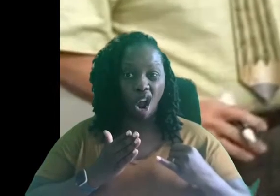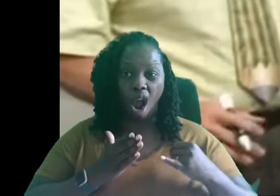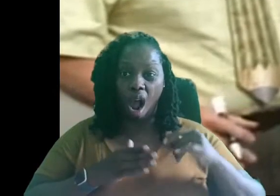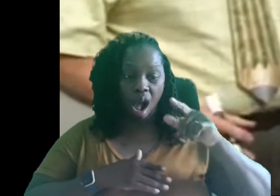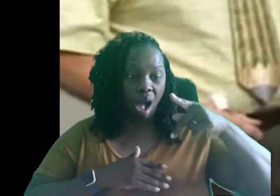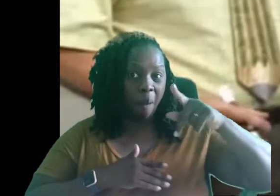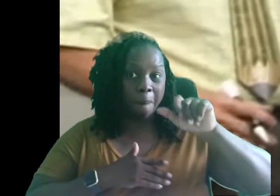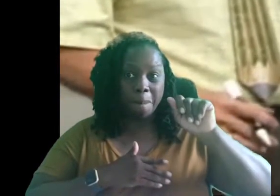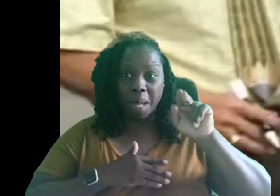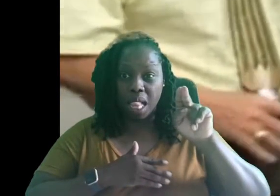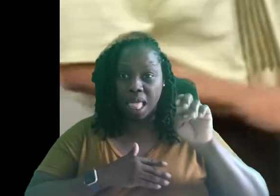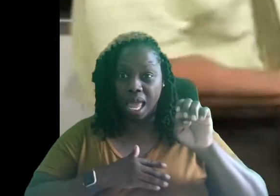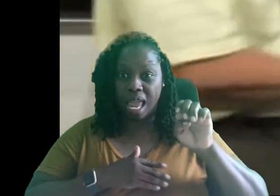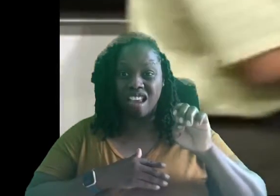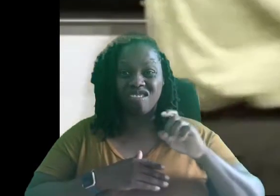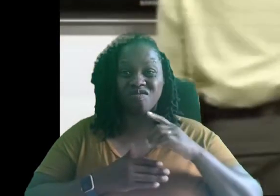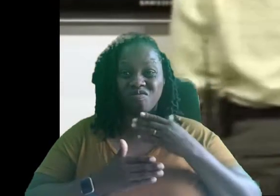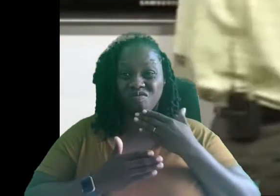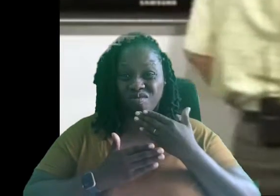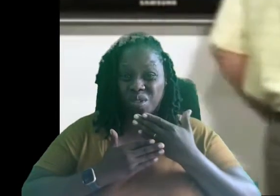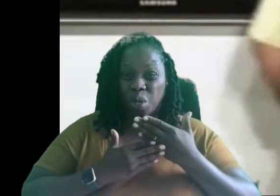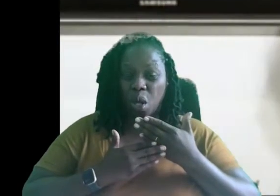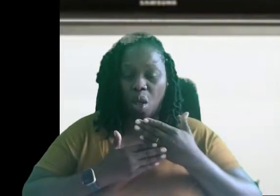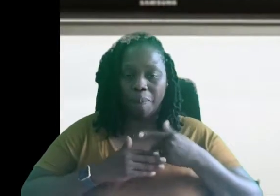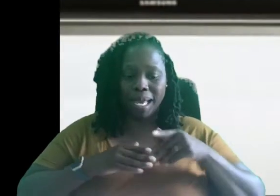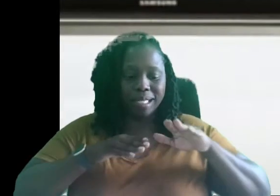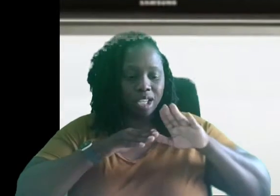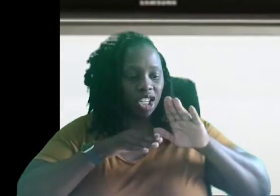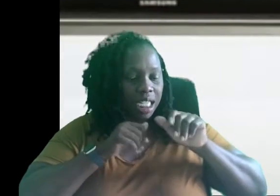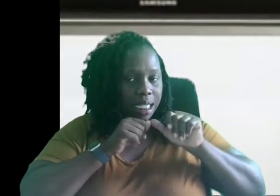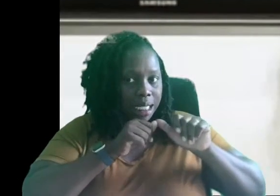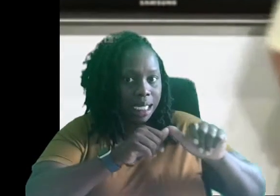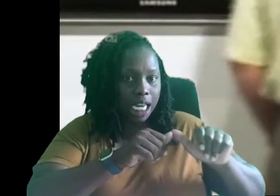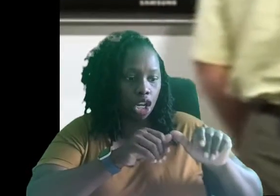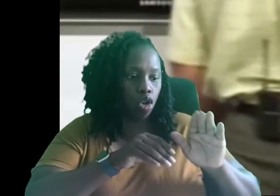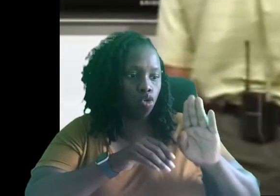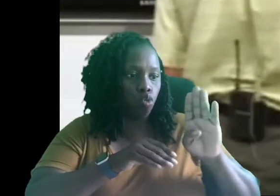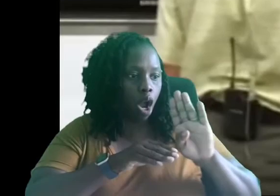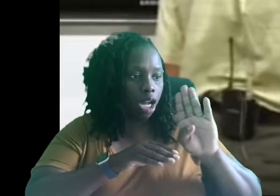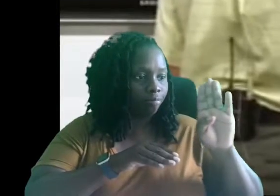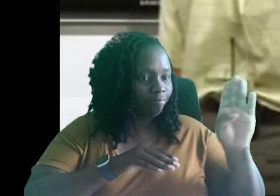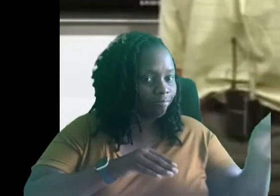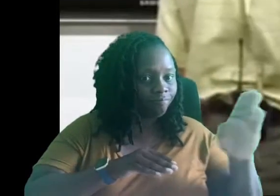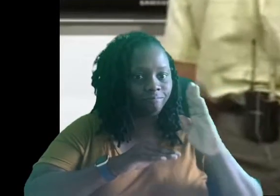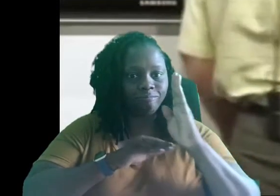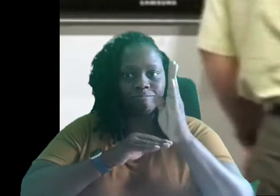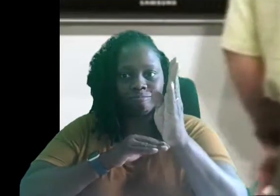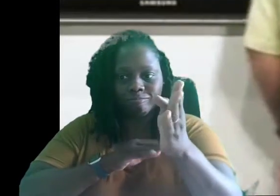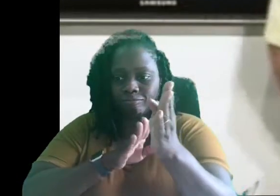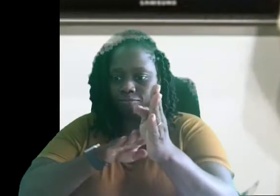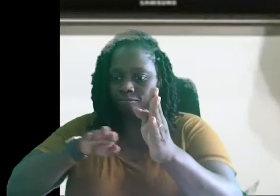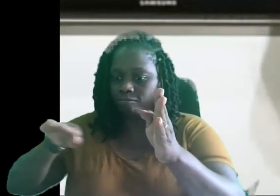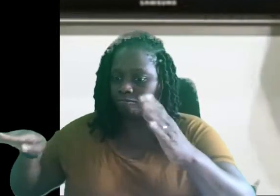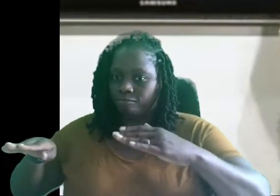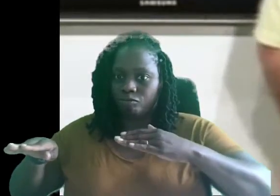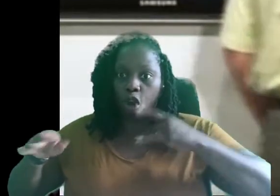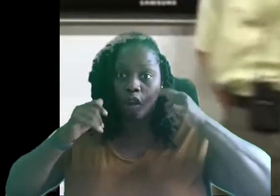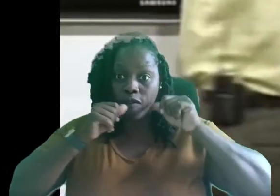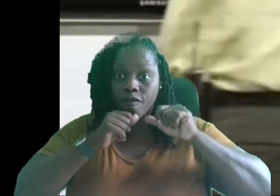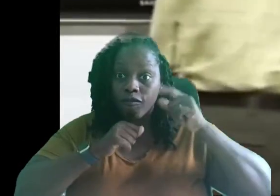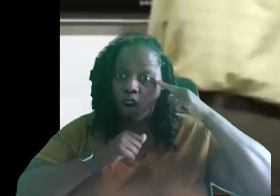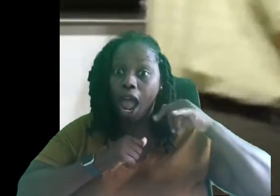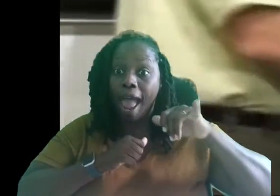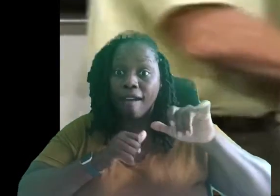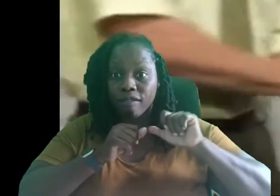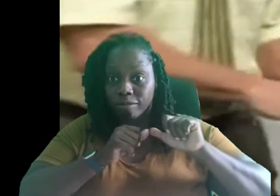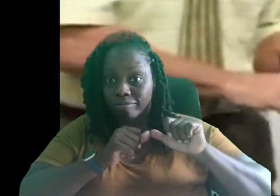Again, I can't draw a plane very well because it goes infinitely in that direction, infinitely in that direction, infinitely